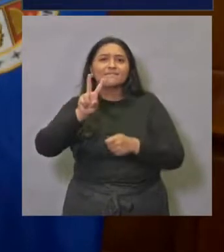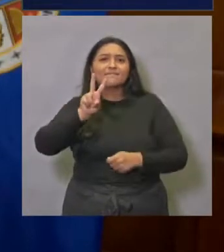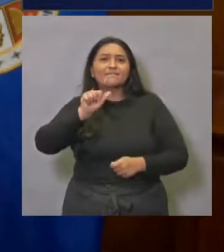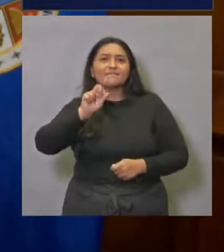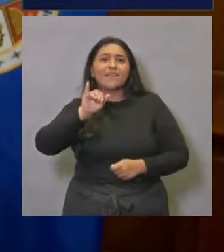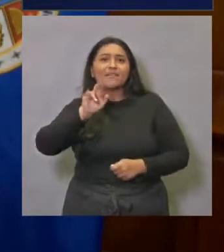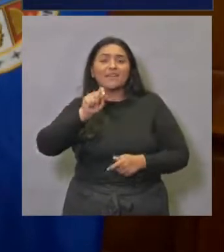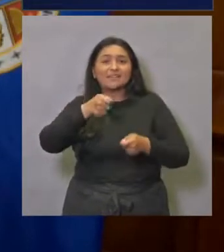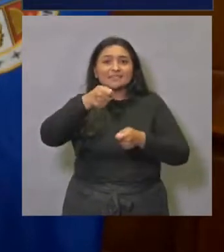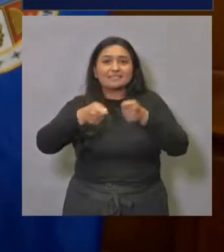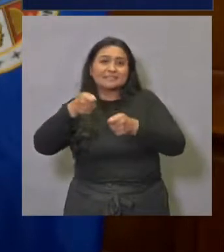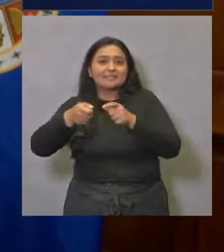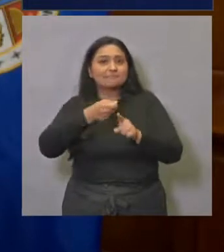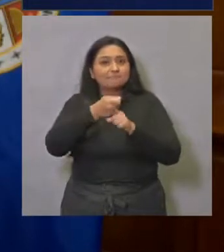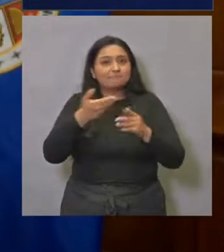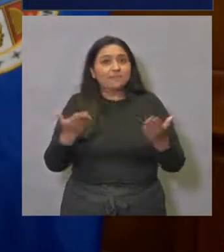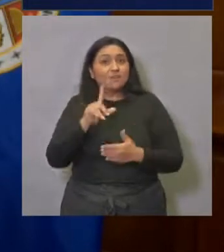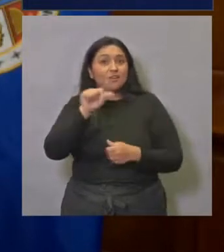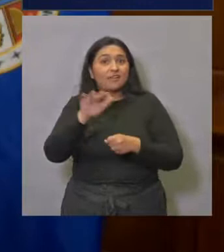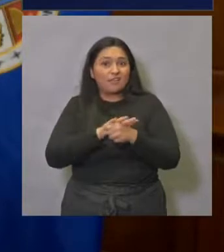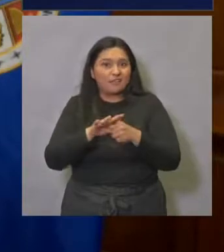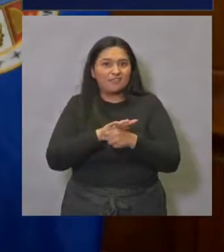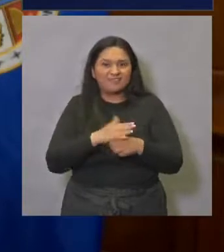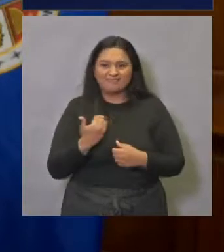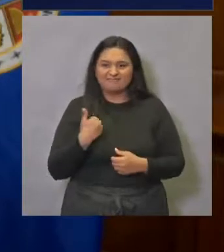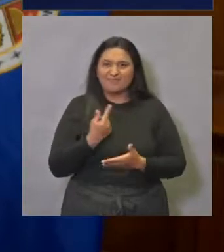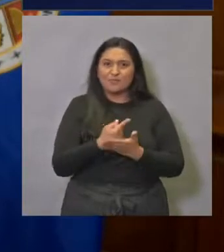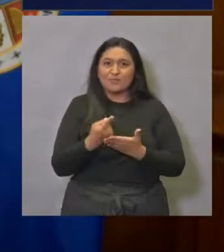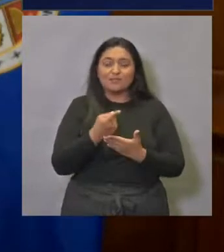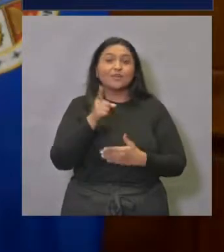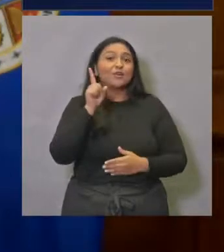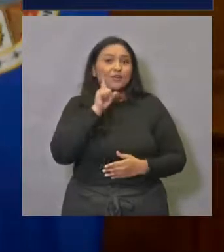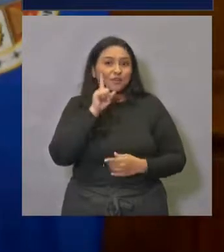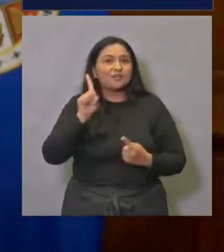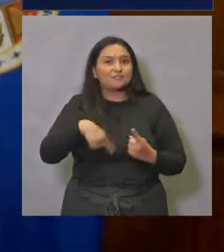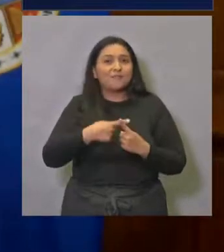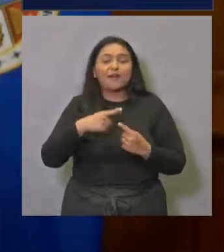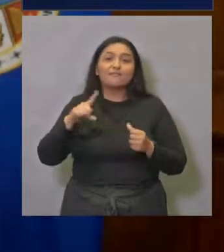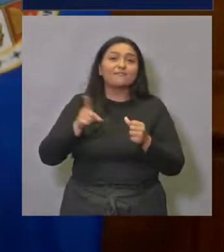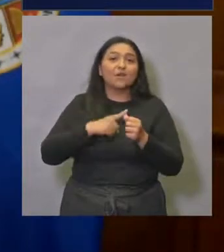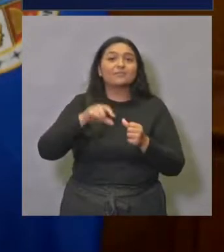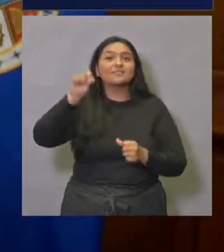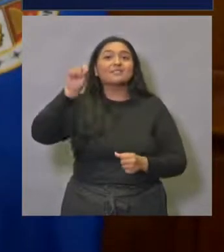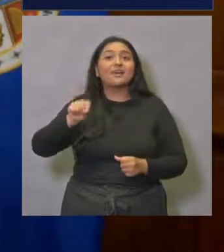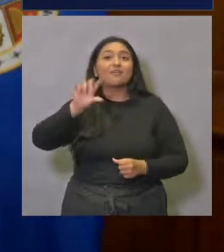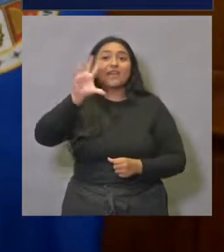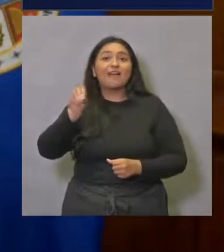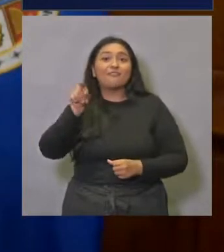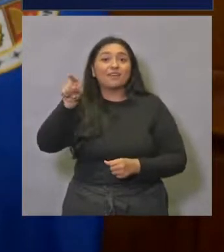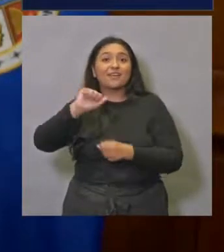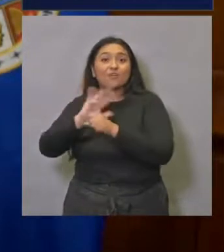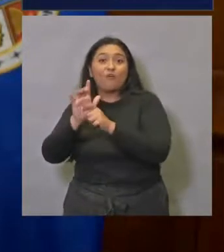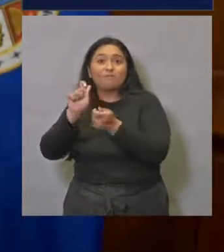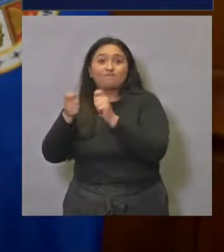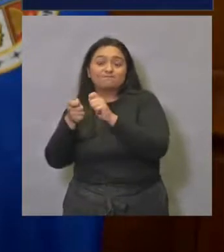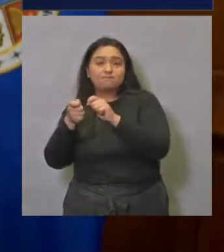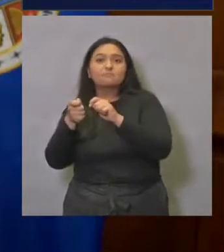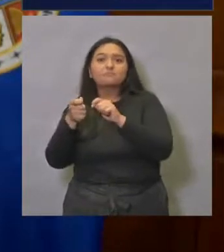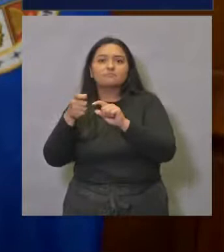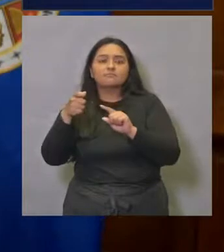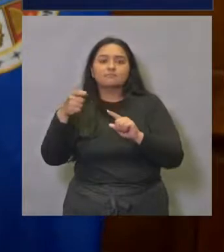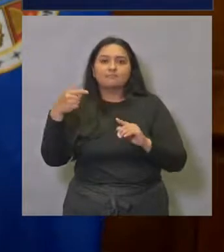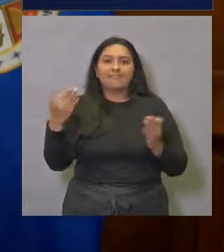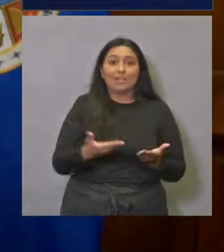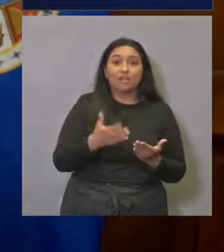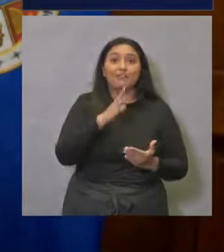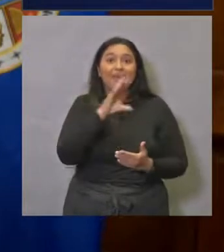this last week, you heard that the first case of South African COVID-19 variant and 3 cases of the Brazilian